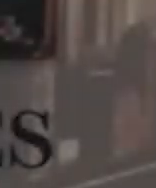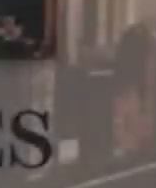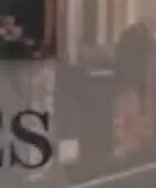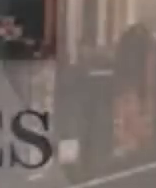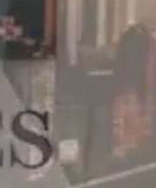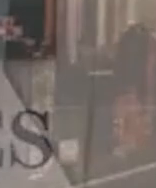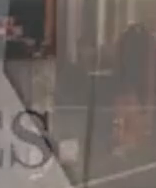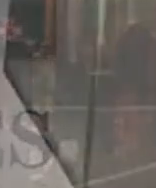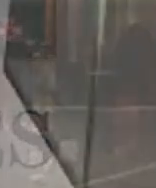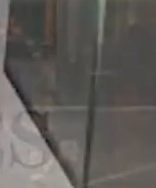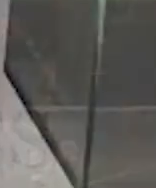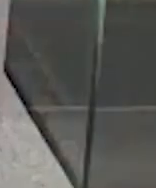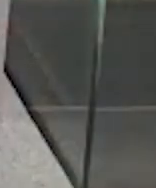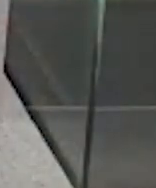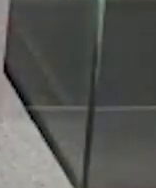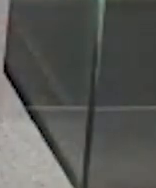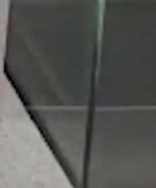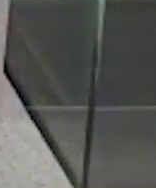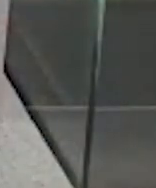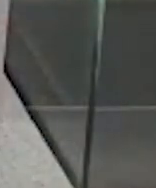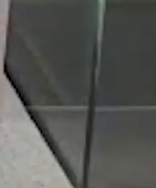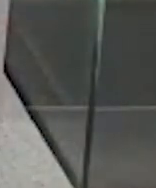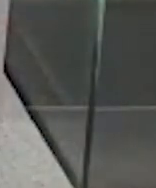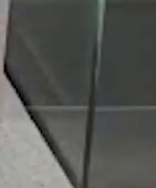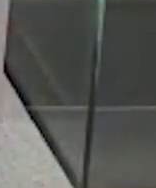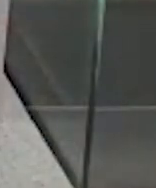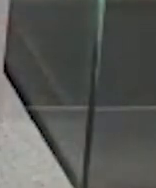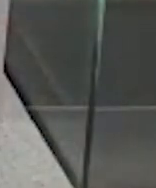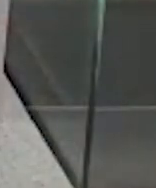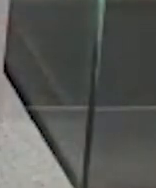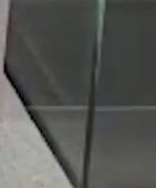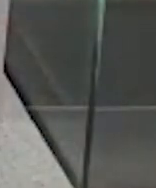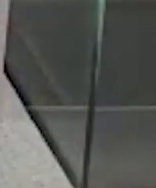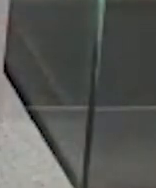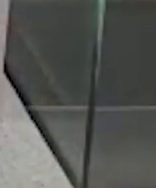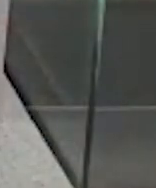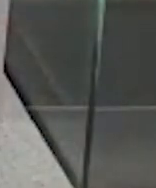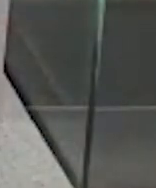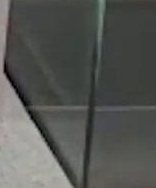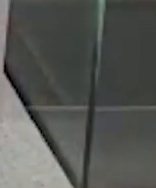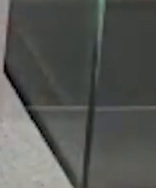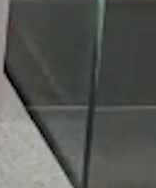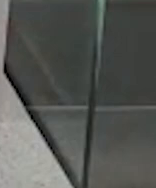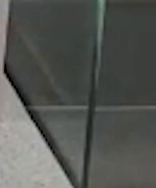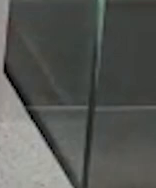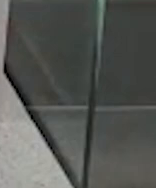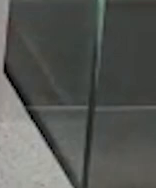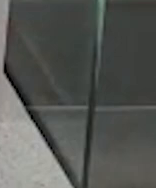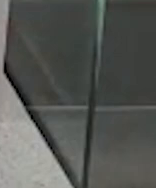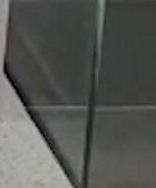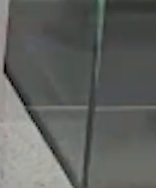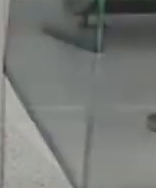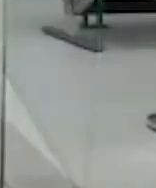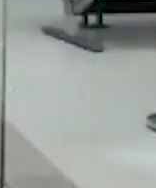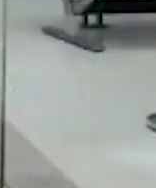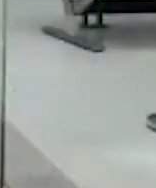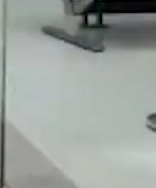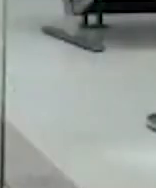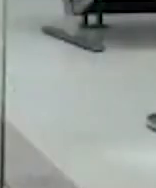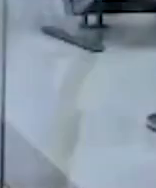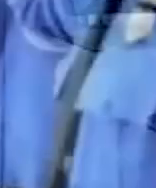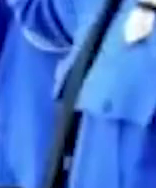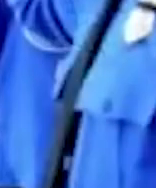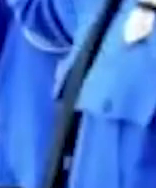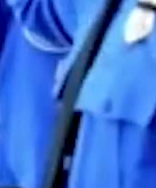We won't forget. We won't forget. We'll right the wrongs. We're fighting hard. We fight,